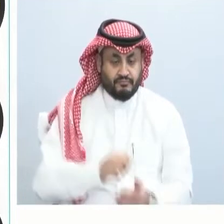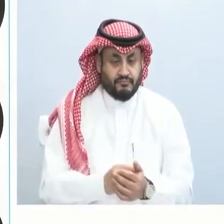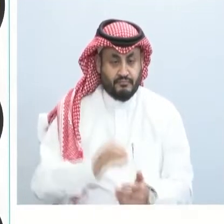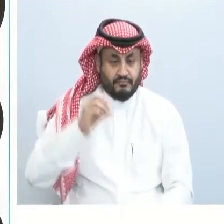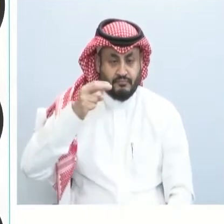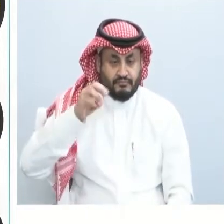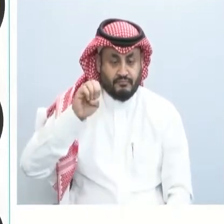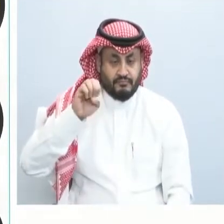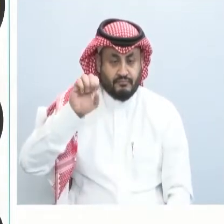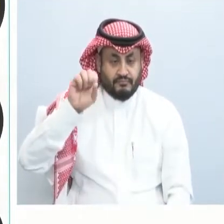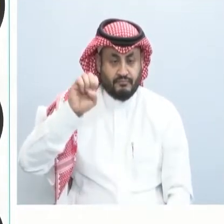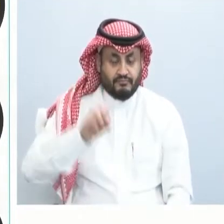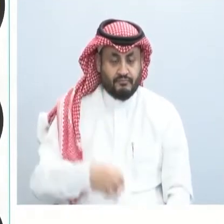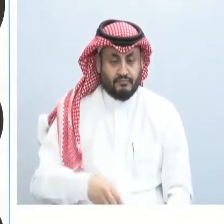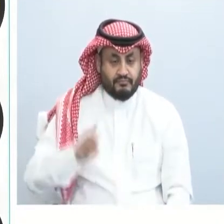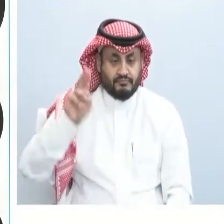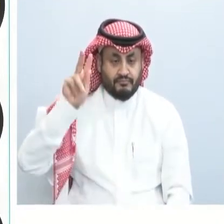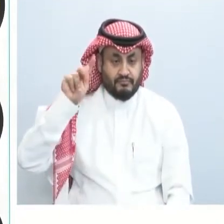cheese, butter,